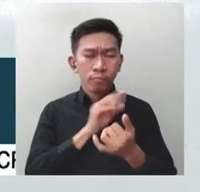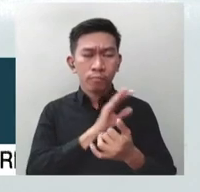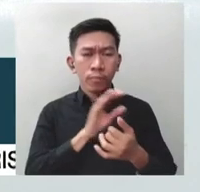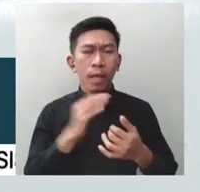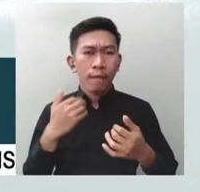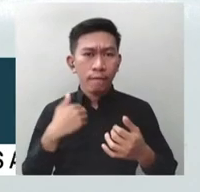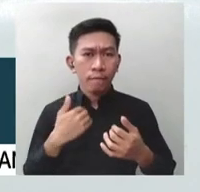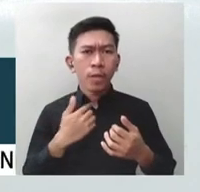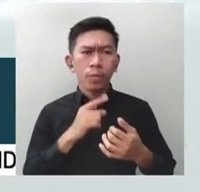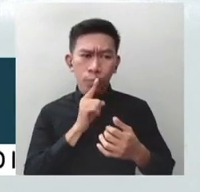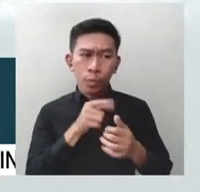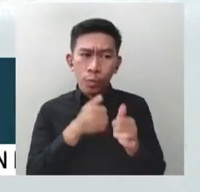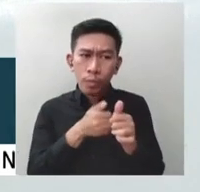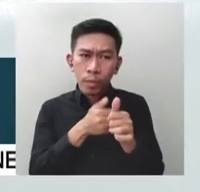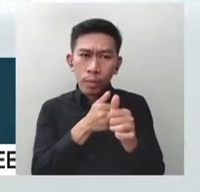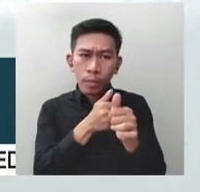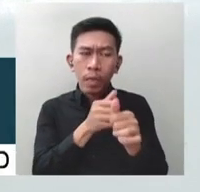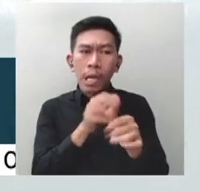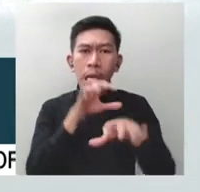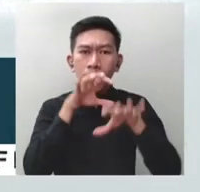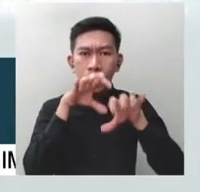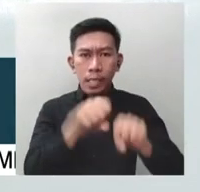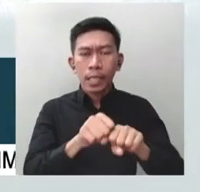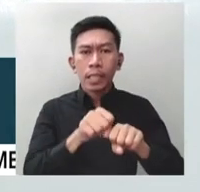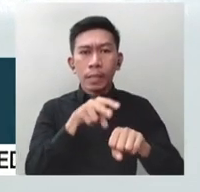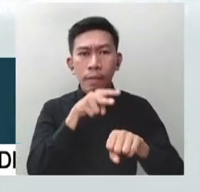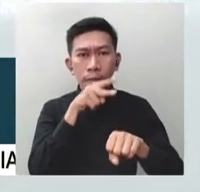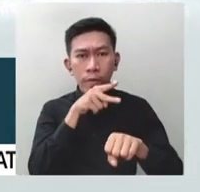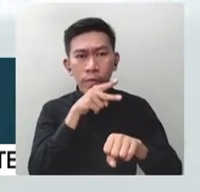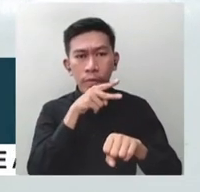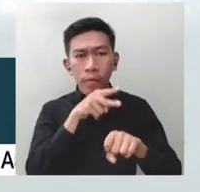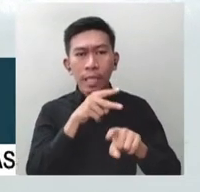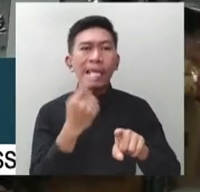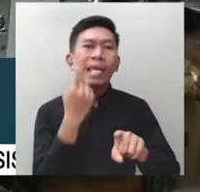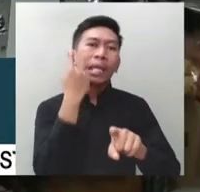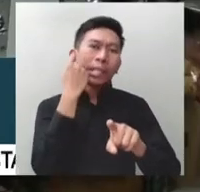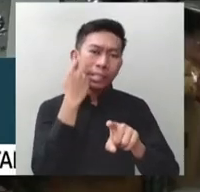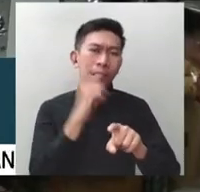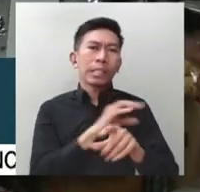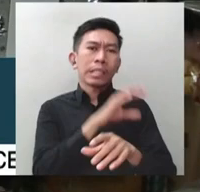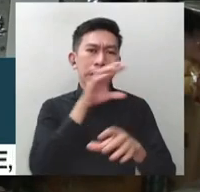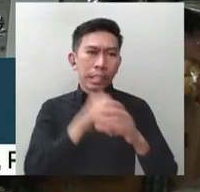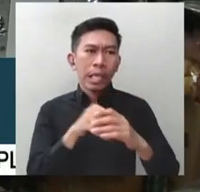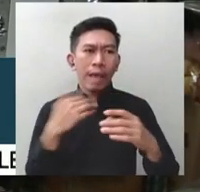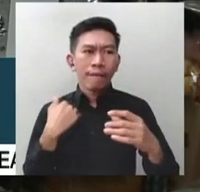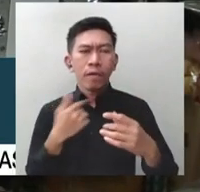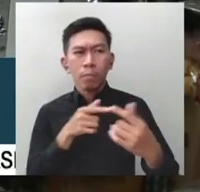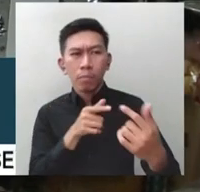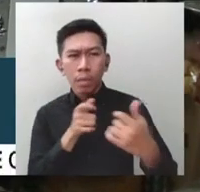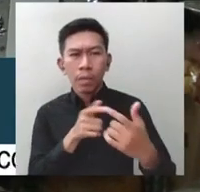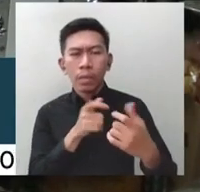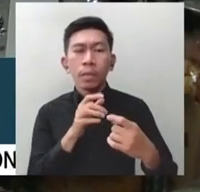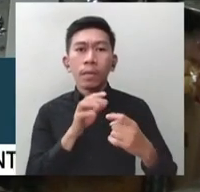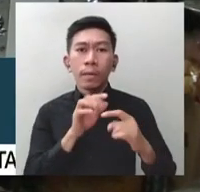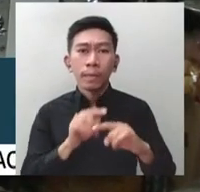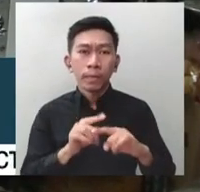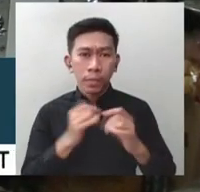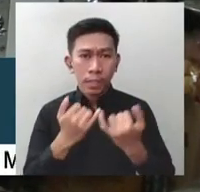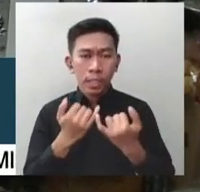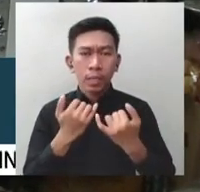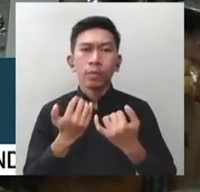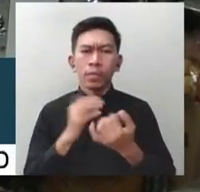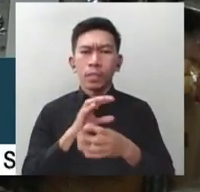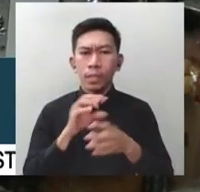to arrest the suspects who were earlier involved in a shooting incident. So that is now part of the our